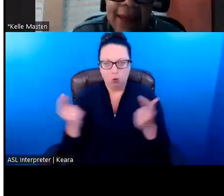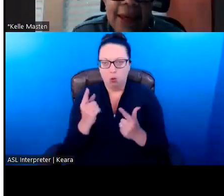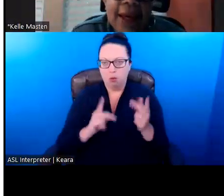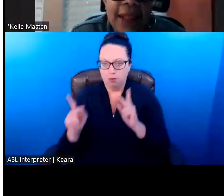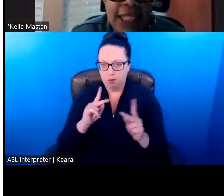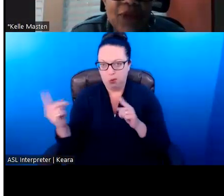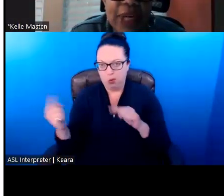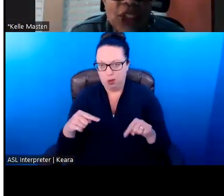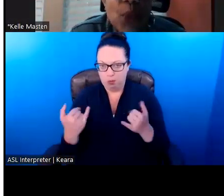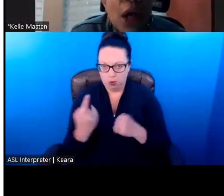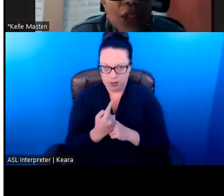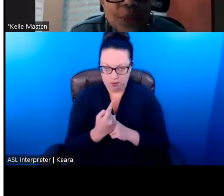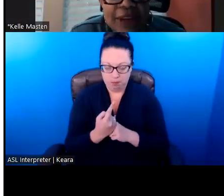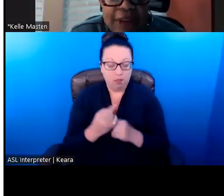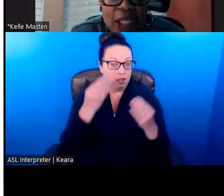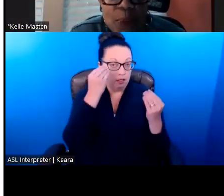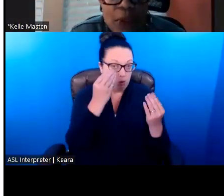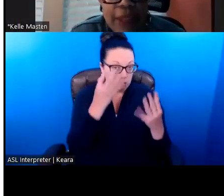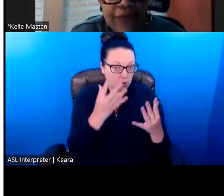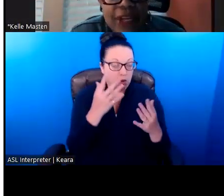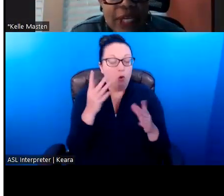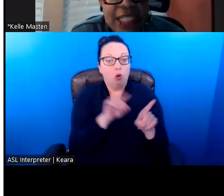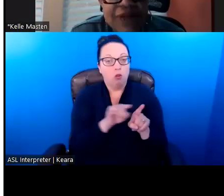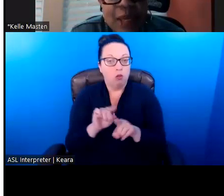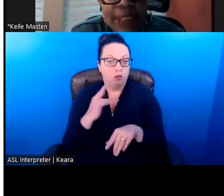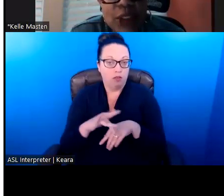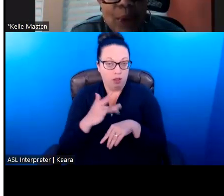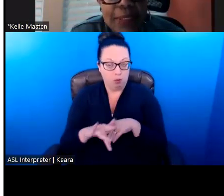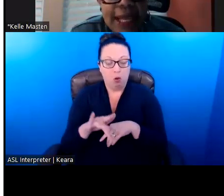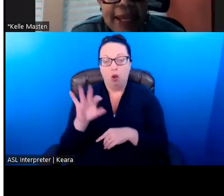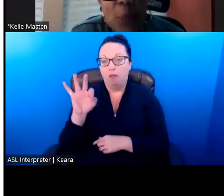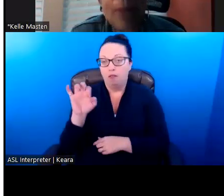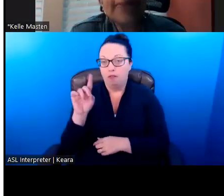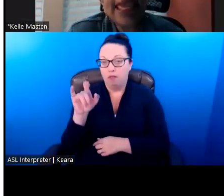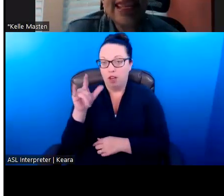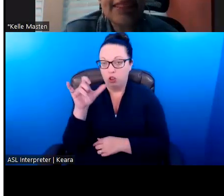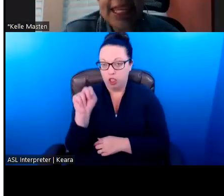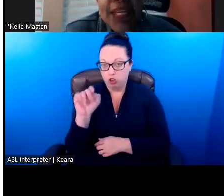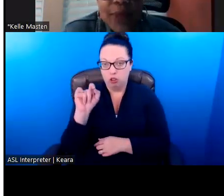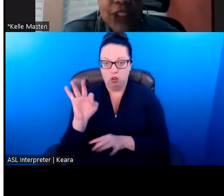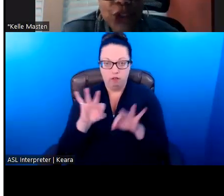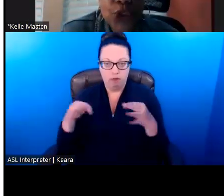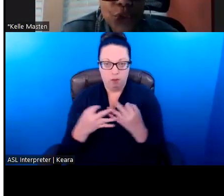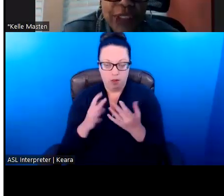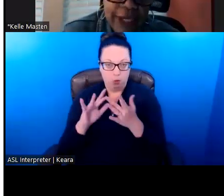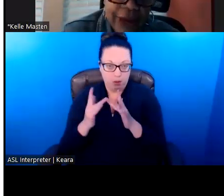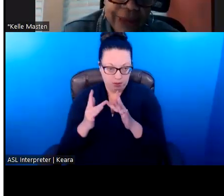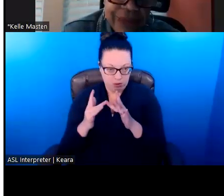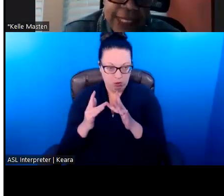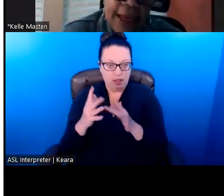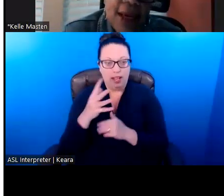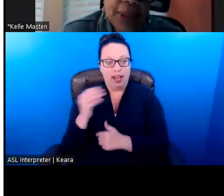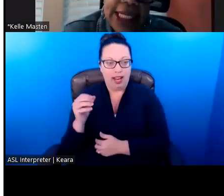today. This information will also be available on the Federation of Families website and the NASHBID's YouTube